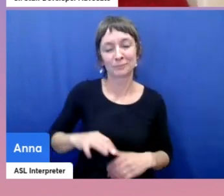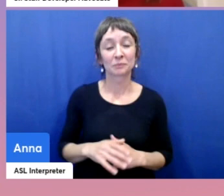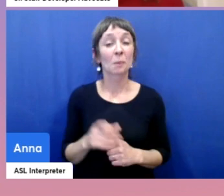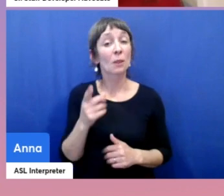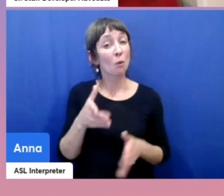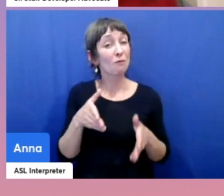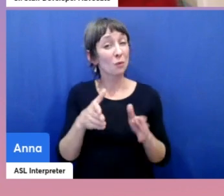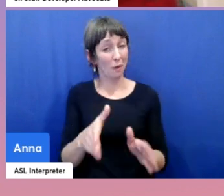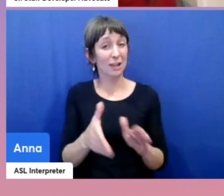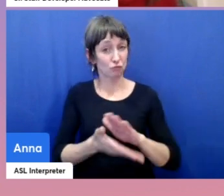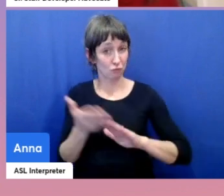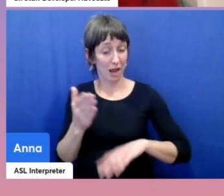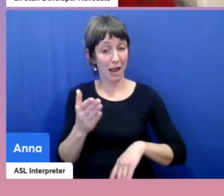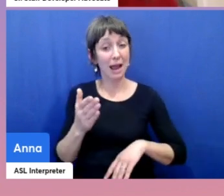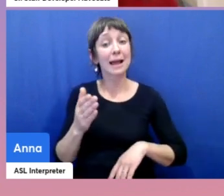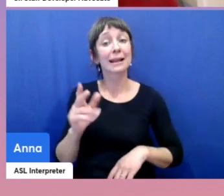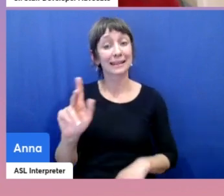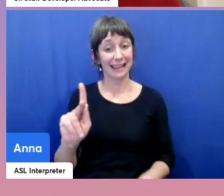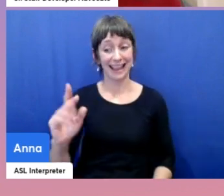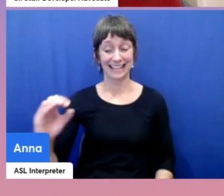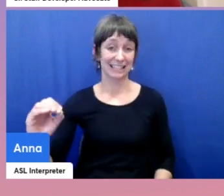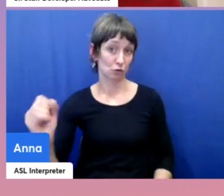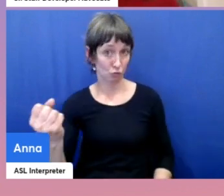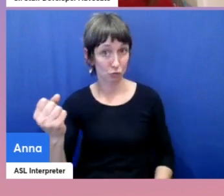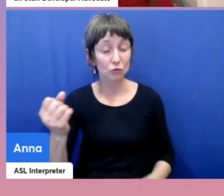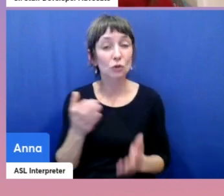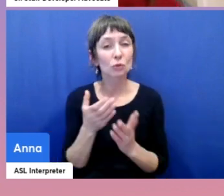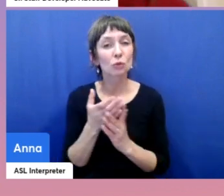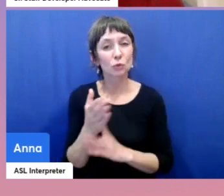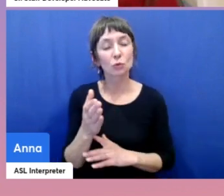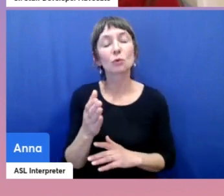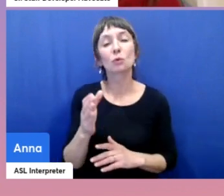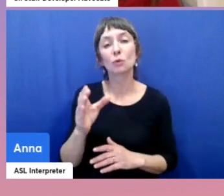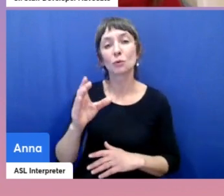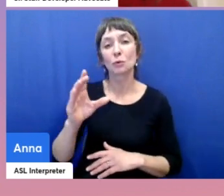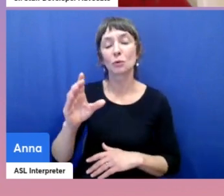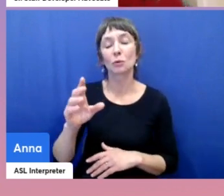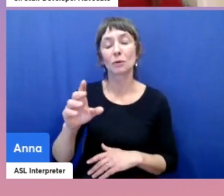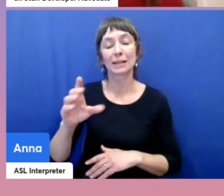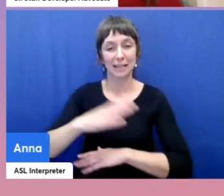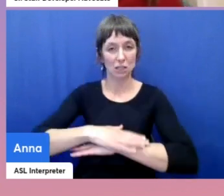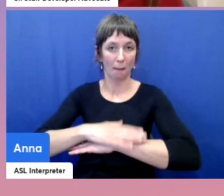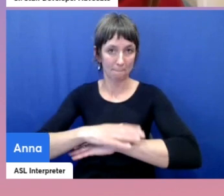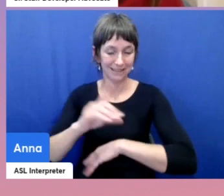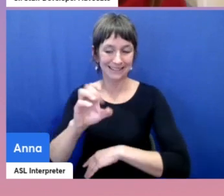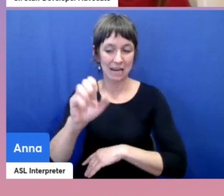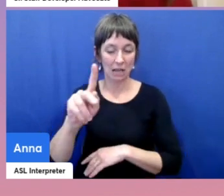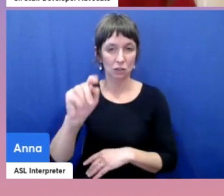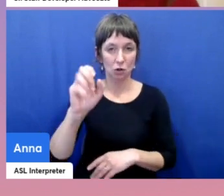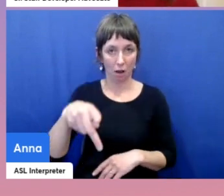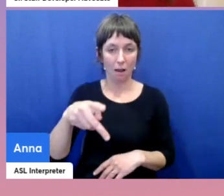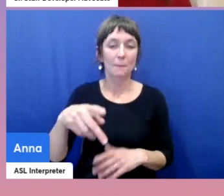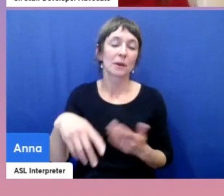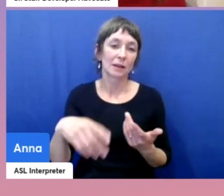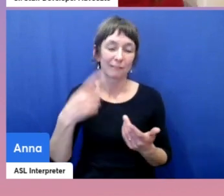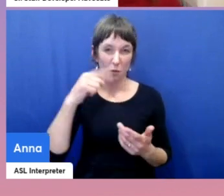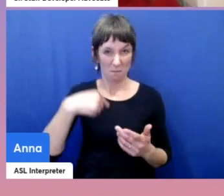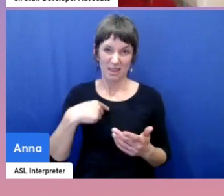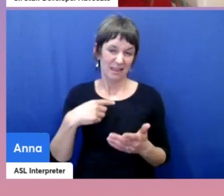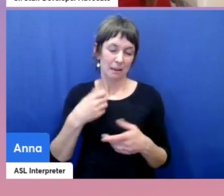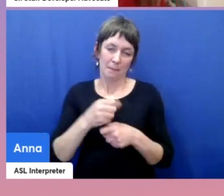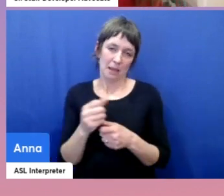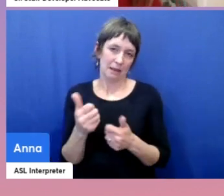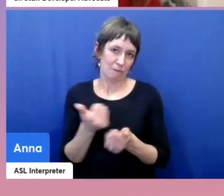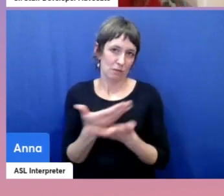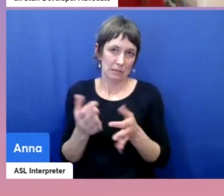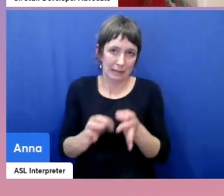run K0s is via Docker Desktop. So I figured it took a lot of the guesswork out of it for me